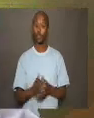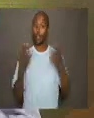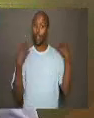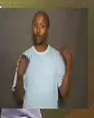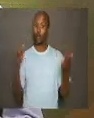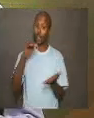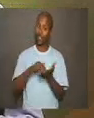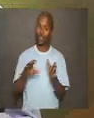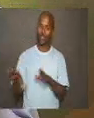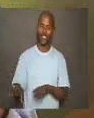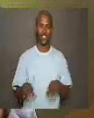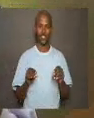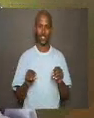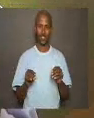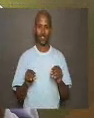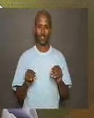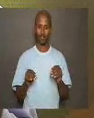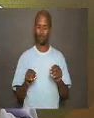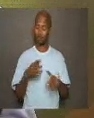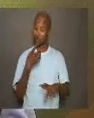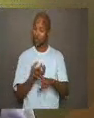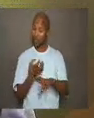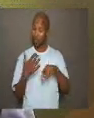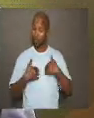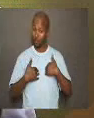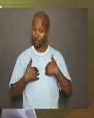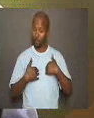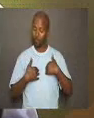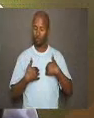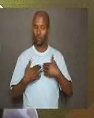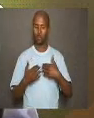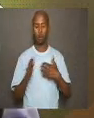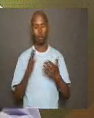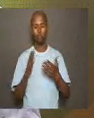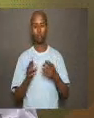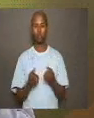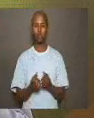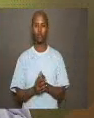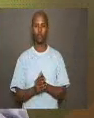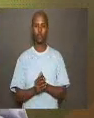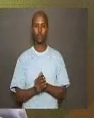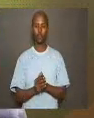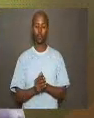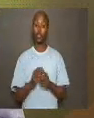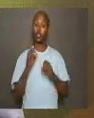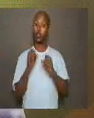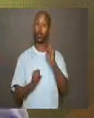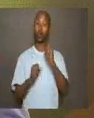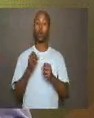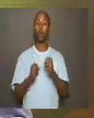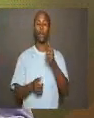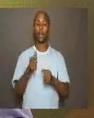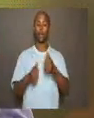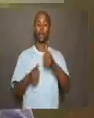Hello again, students. Did you have any trouble? I hope not too much. Let us compare our